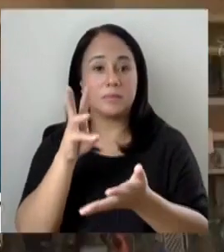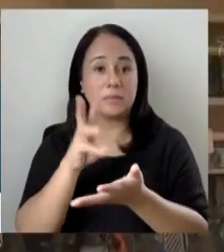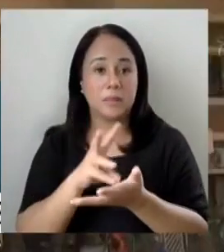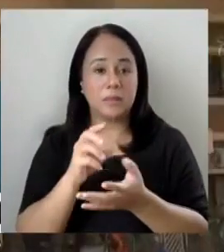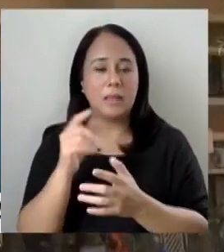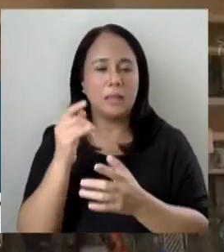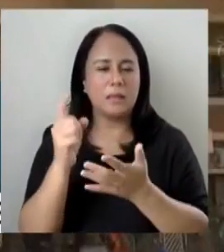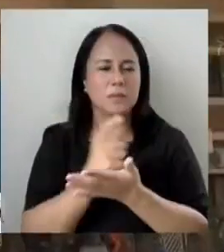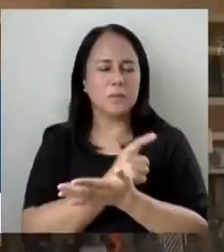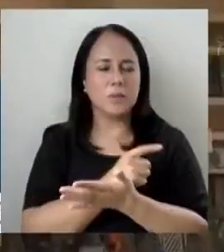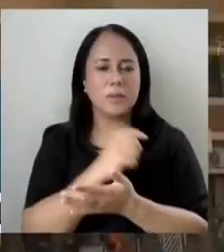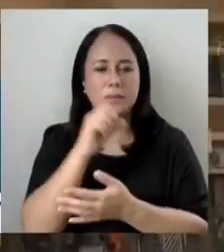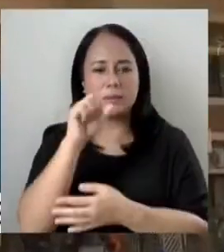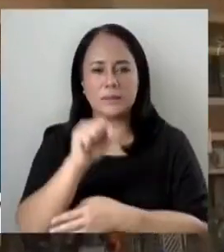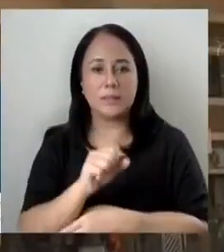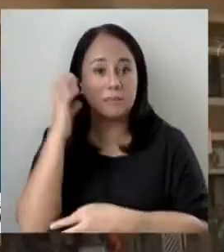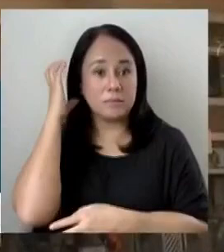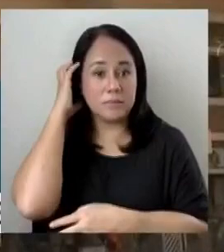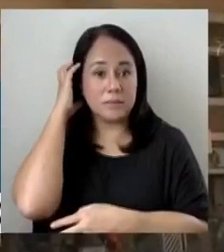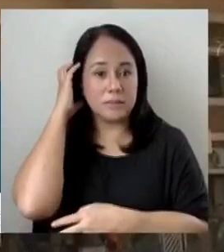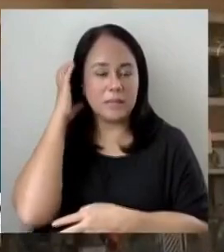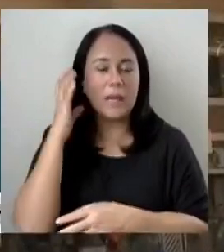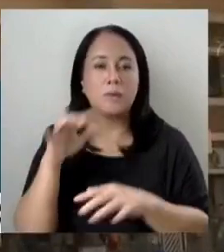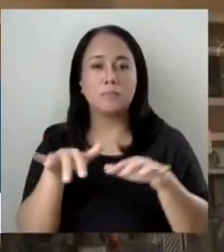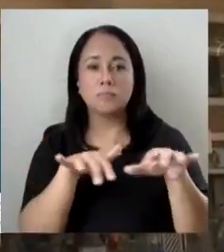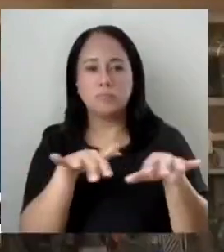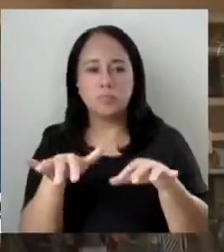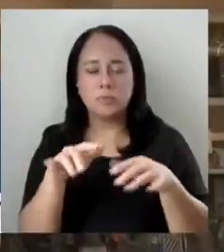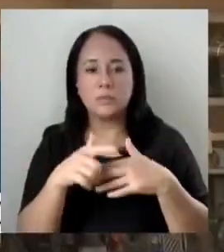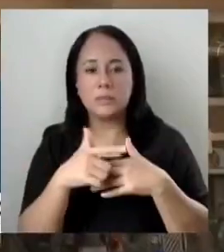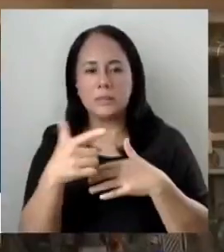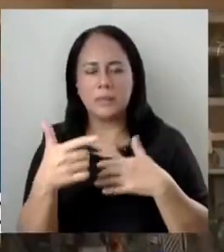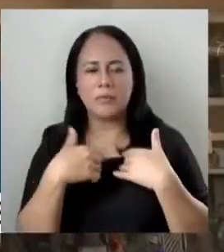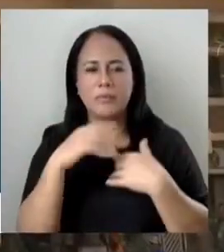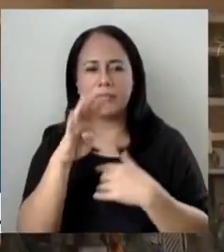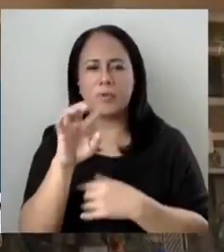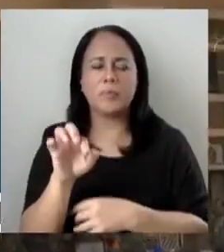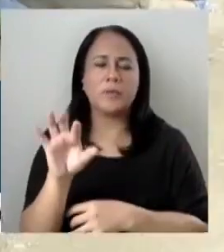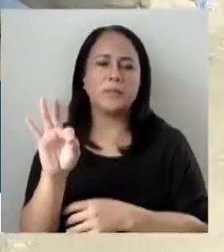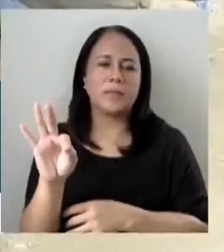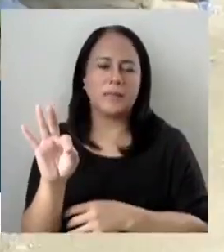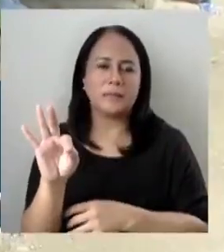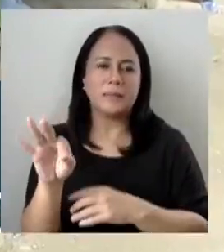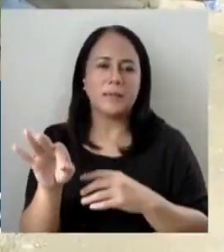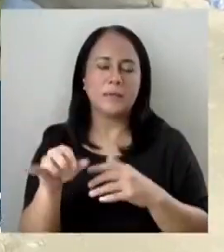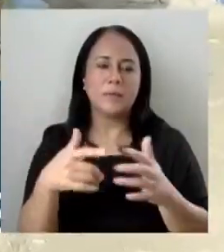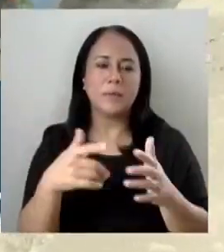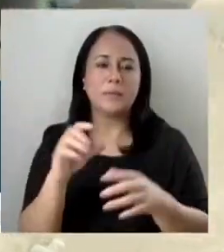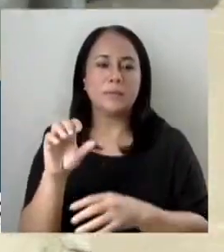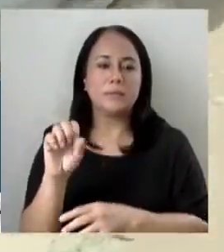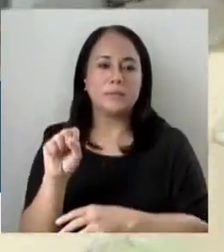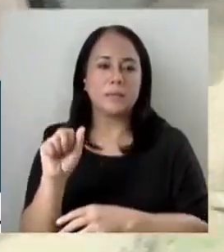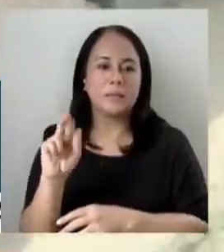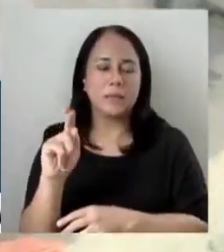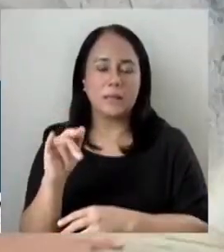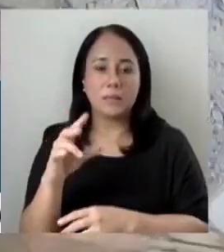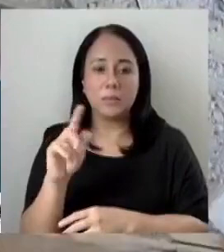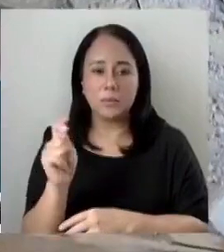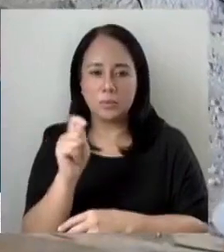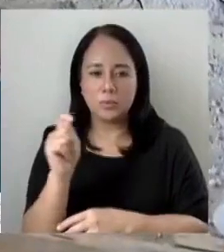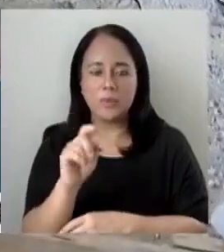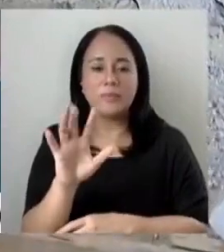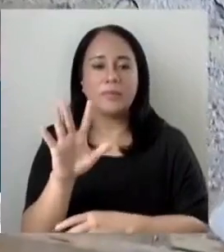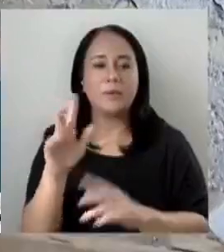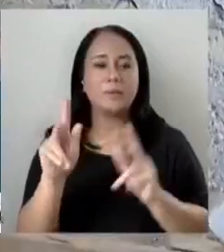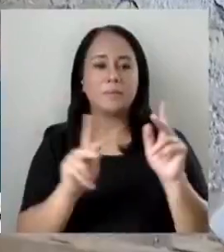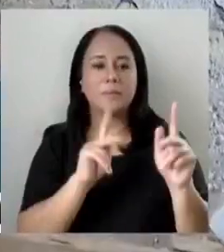southern Mindanao's quake was followed by a magnitude 4.9 tremor in Sarangani Tuesday. At least five people have died